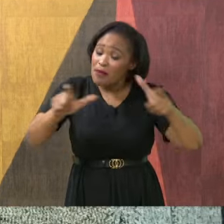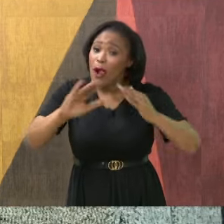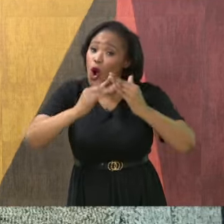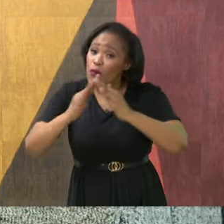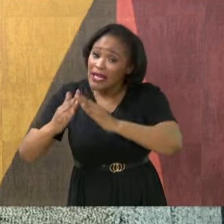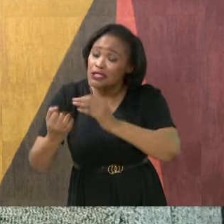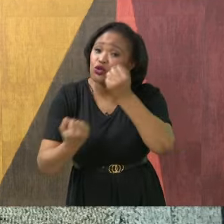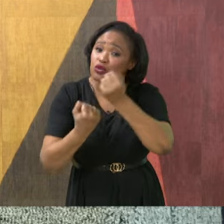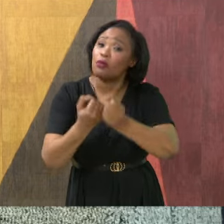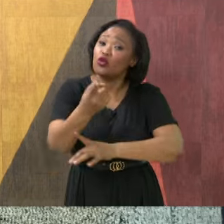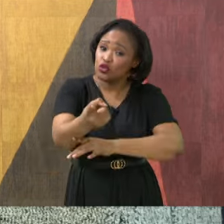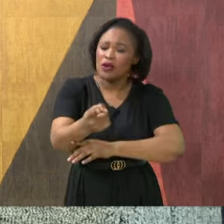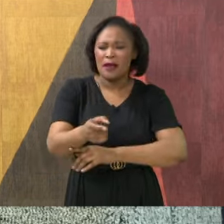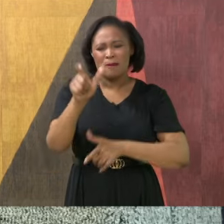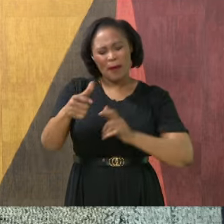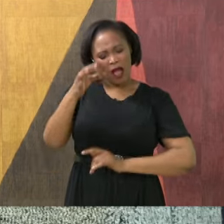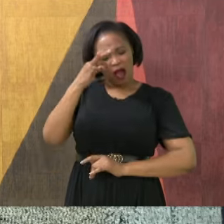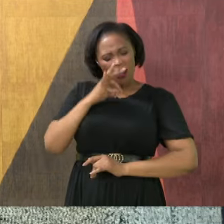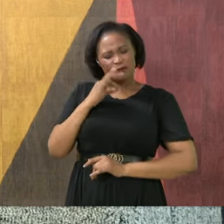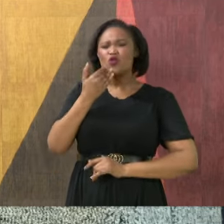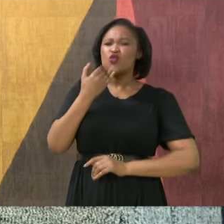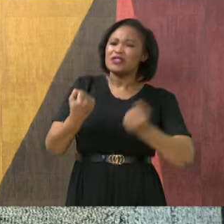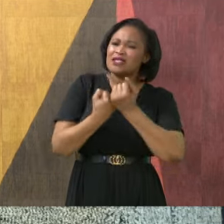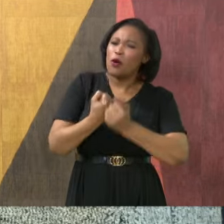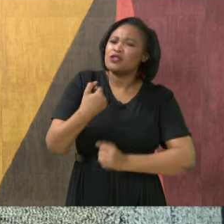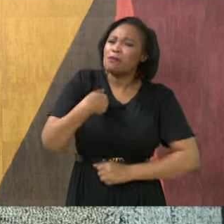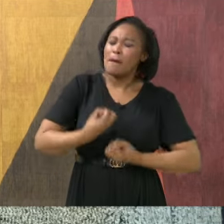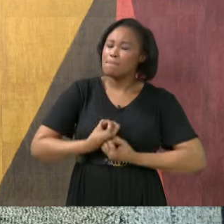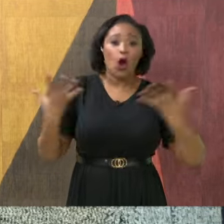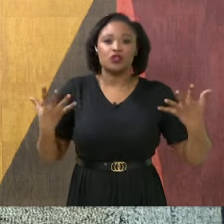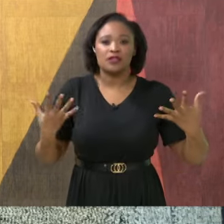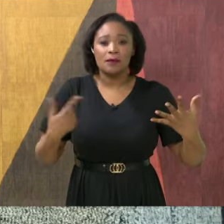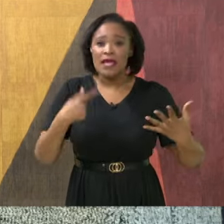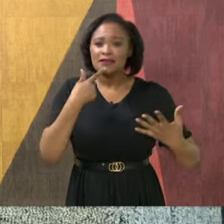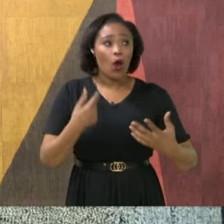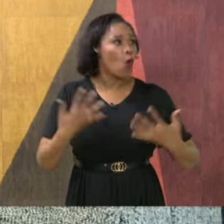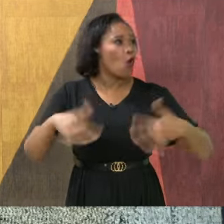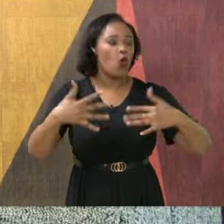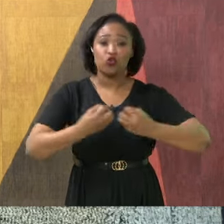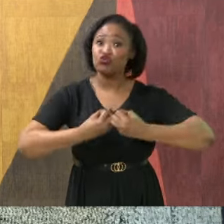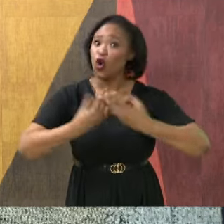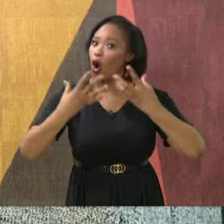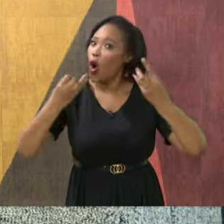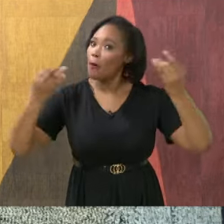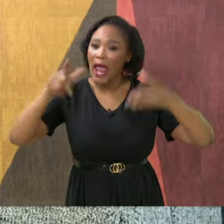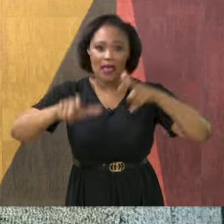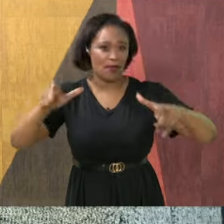biggest supporter been. Mm. And for me, I always say I can't pinpoint. Yeah. Because